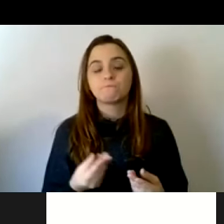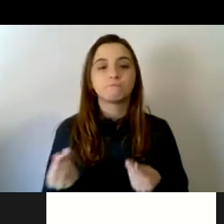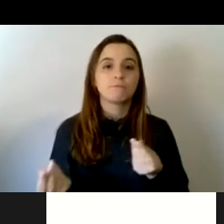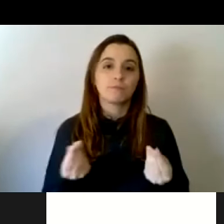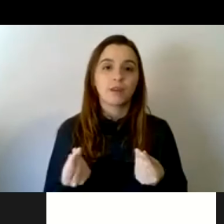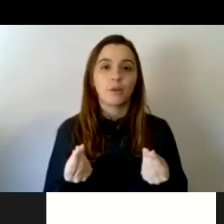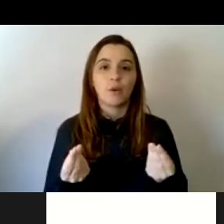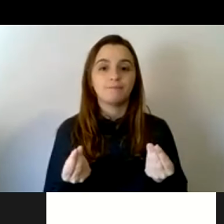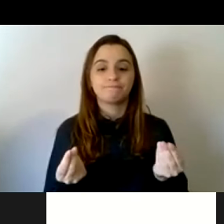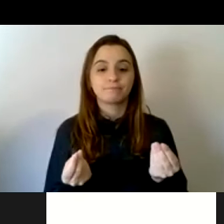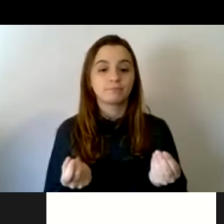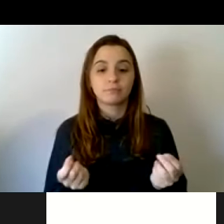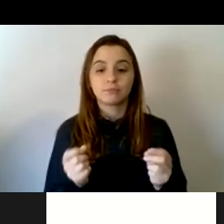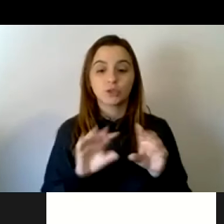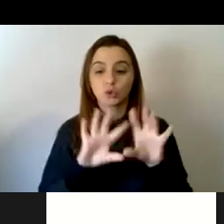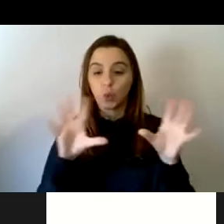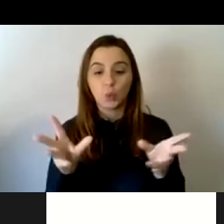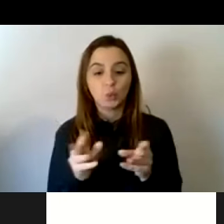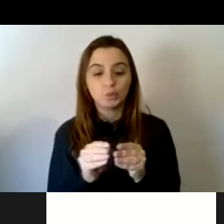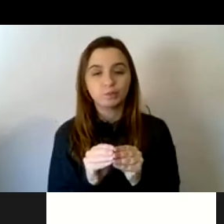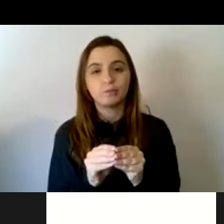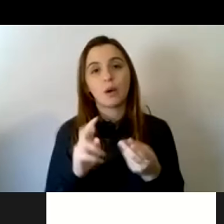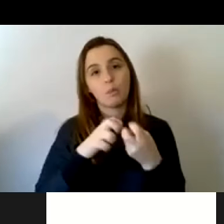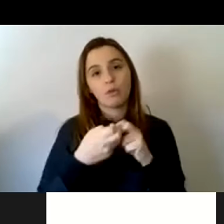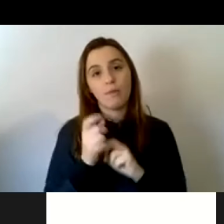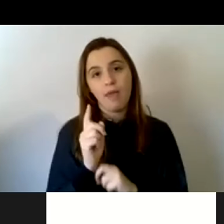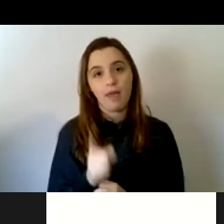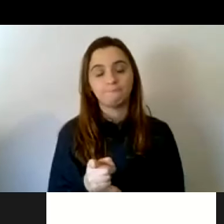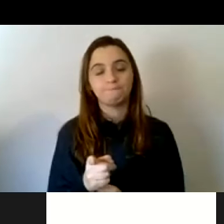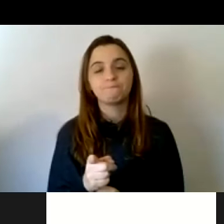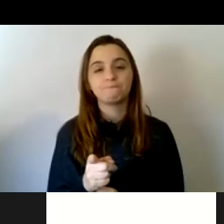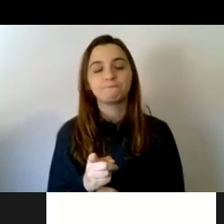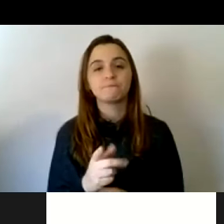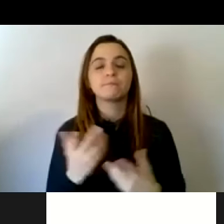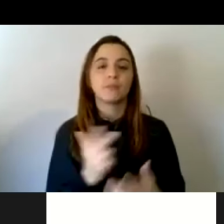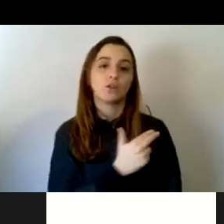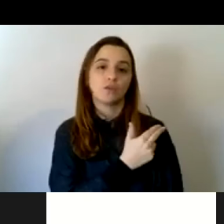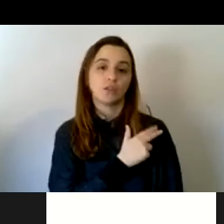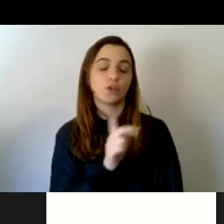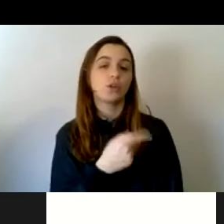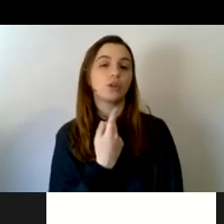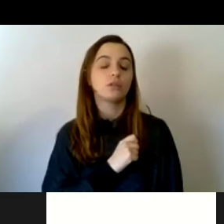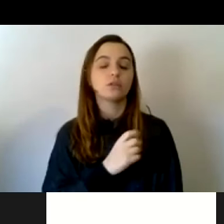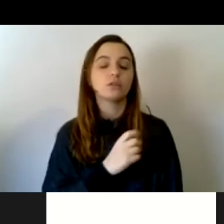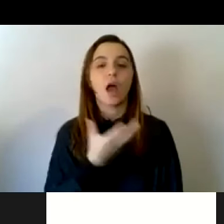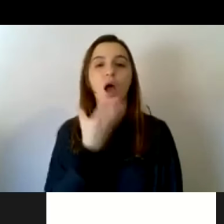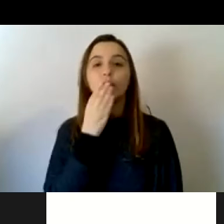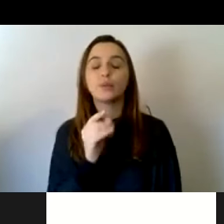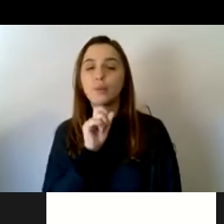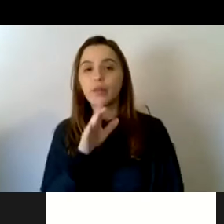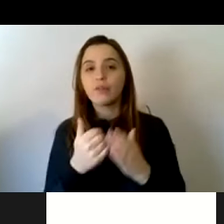think, of the city and our university. And what students can do, what I